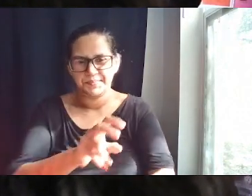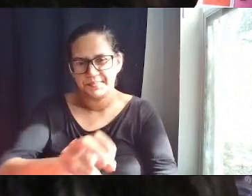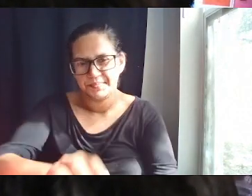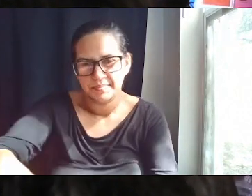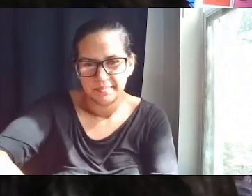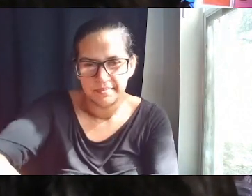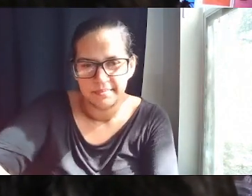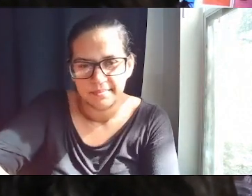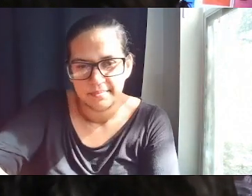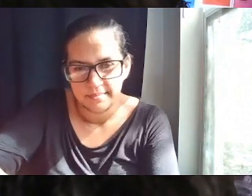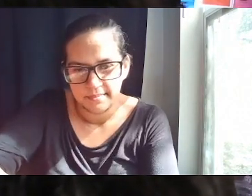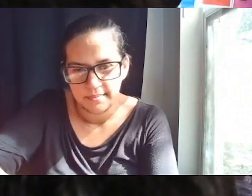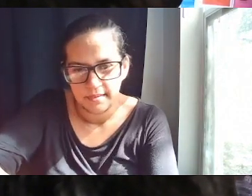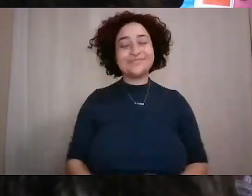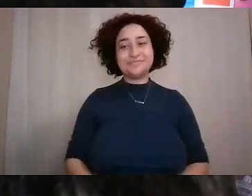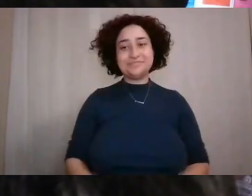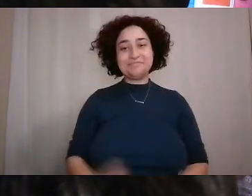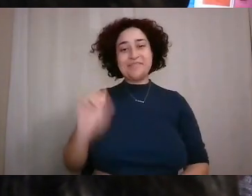Anthony, 2013.